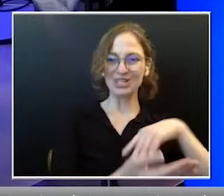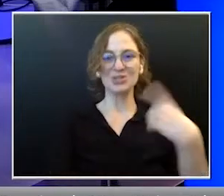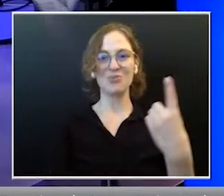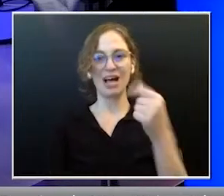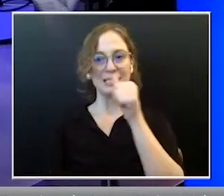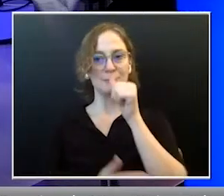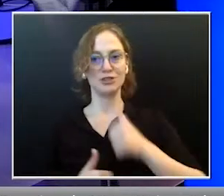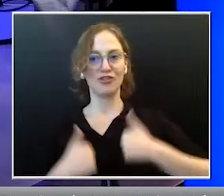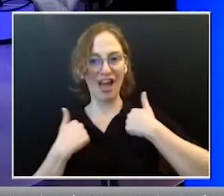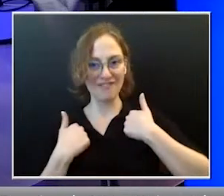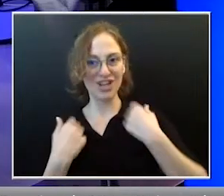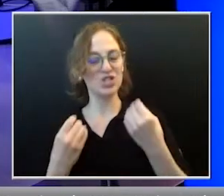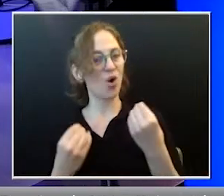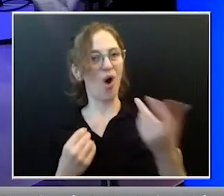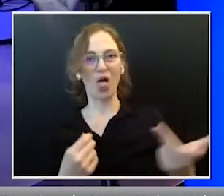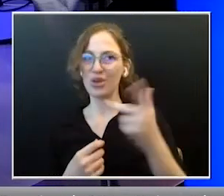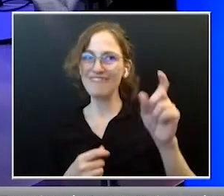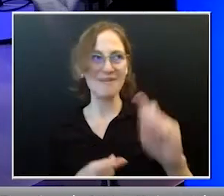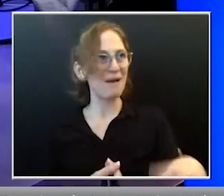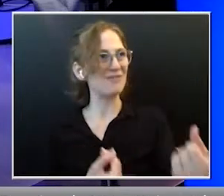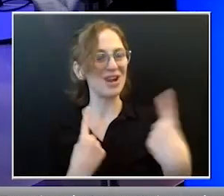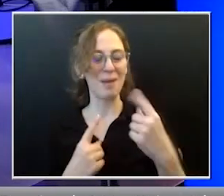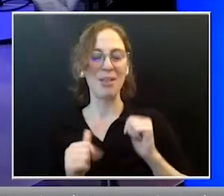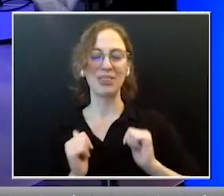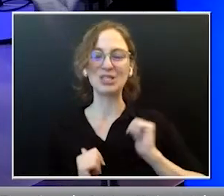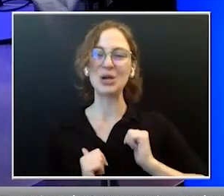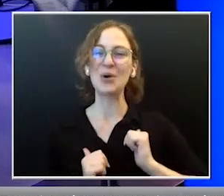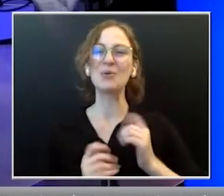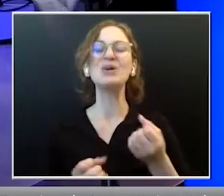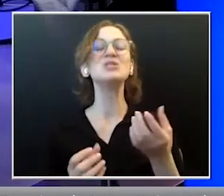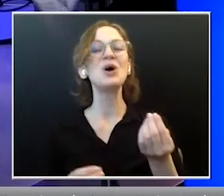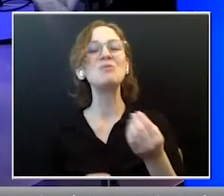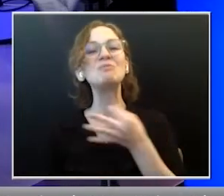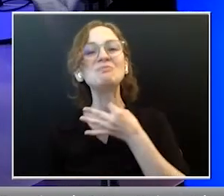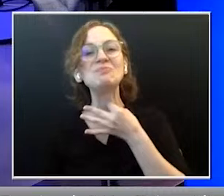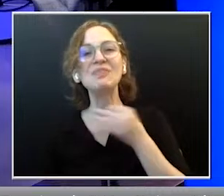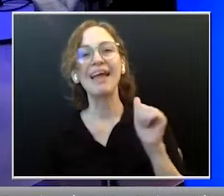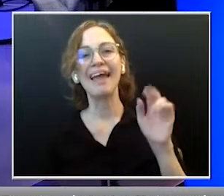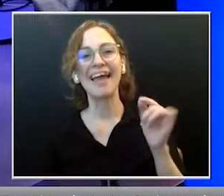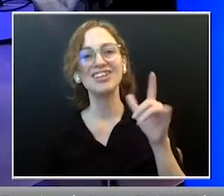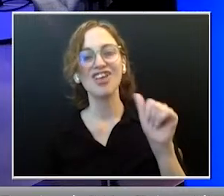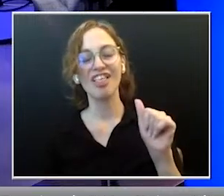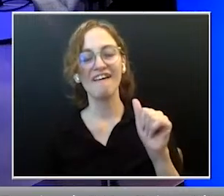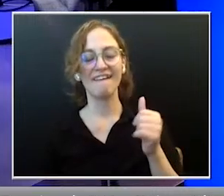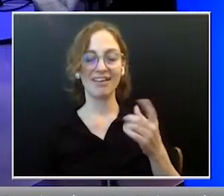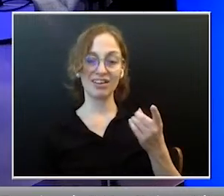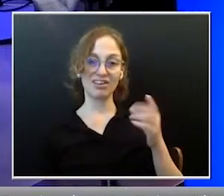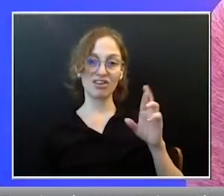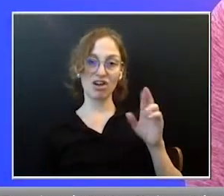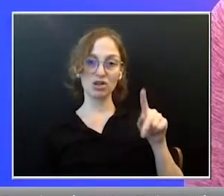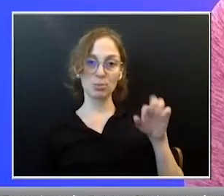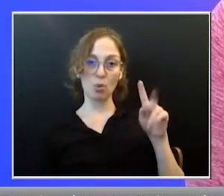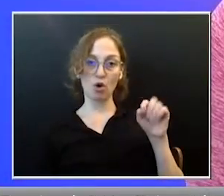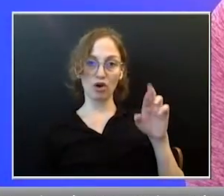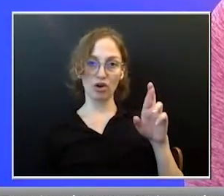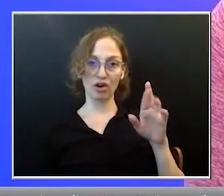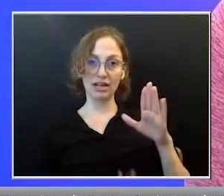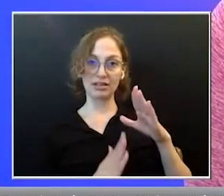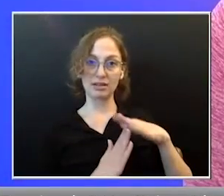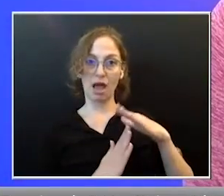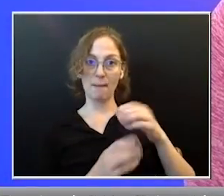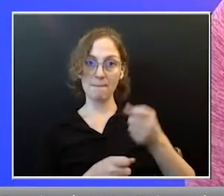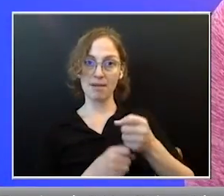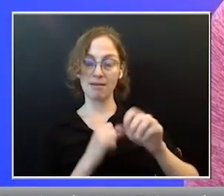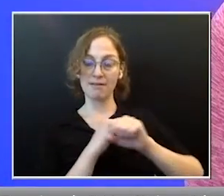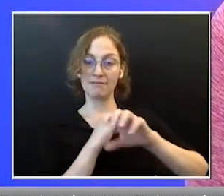ask, Angela, what was Dr. Porter's biggest advice to you when you came and saw him? Continue to